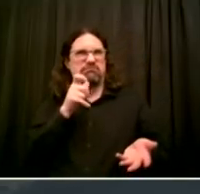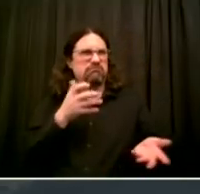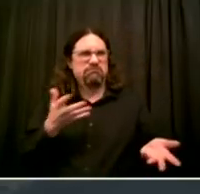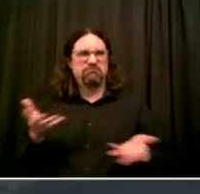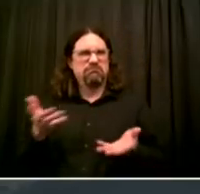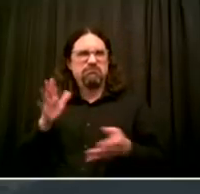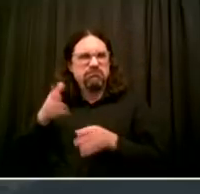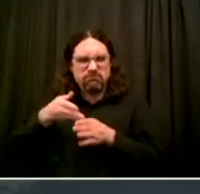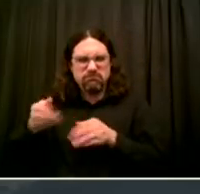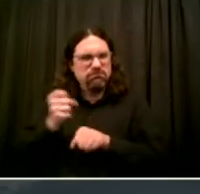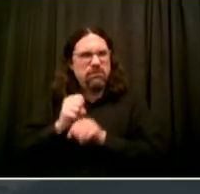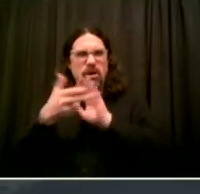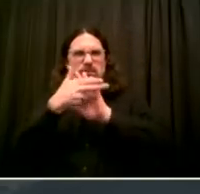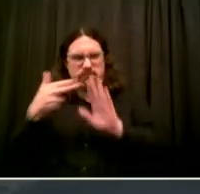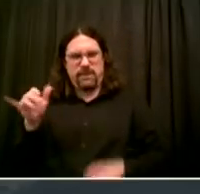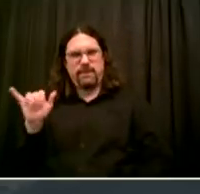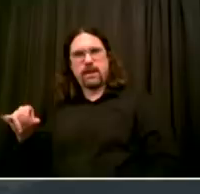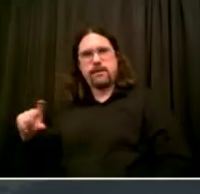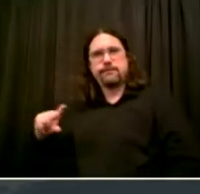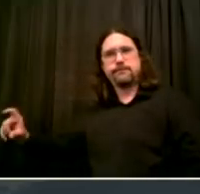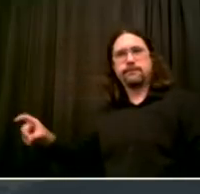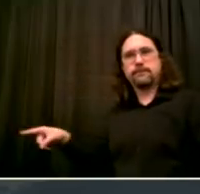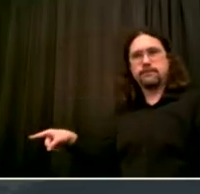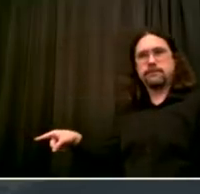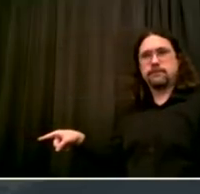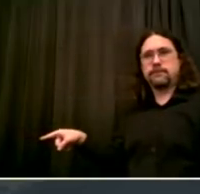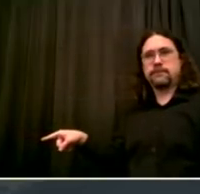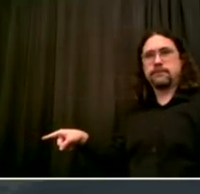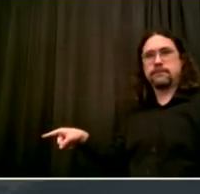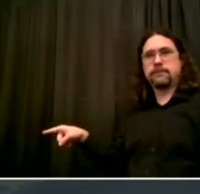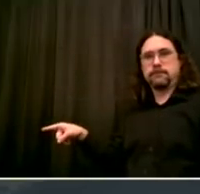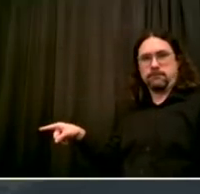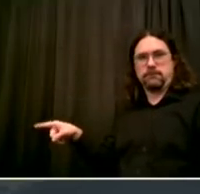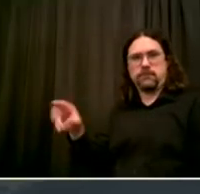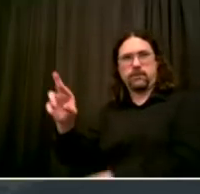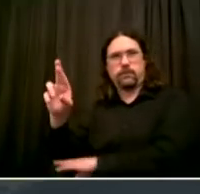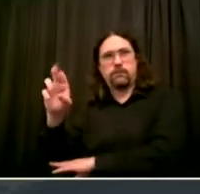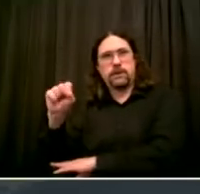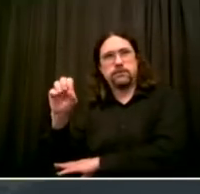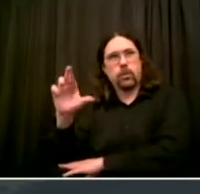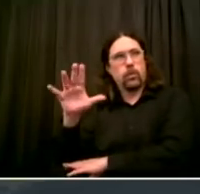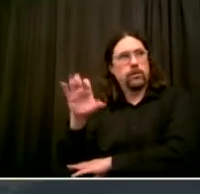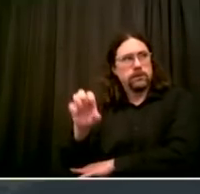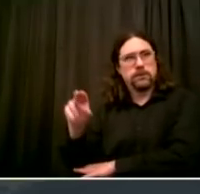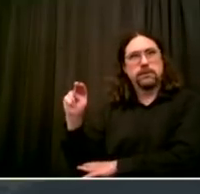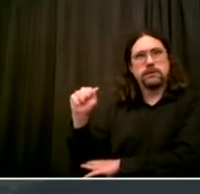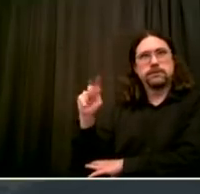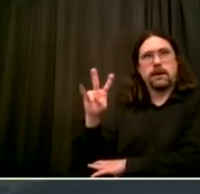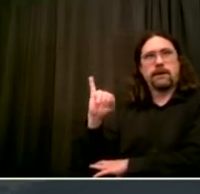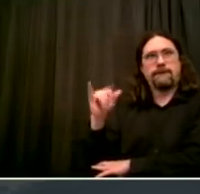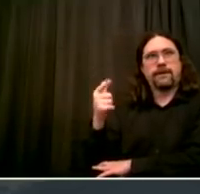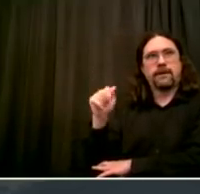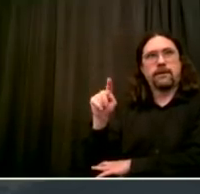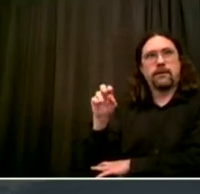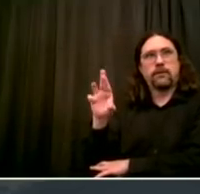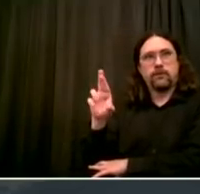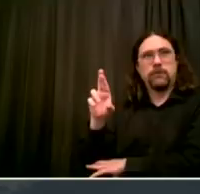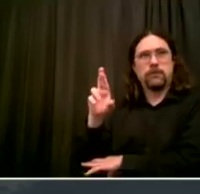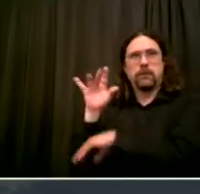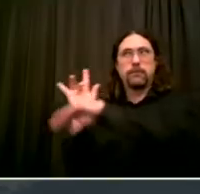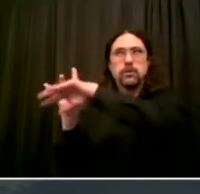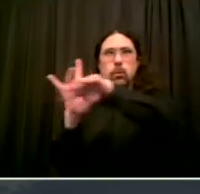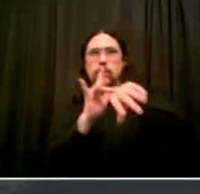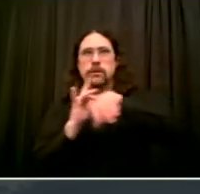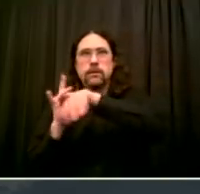I'm going to say this many, many times today and in the days and weeks to come. Every bit of this service is being provided